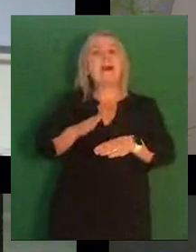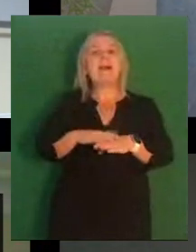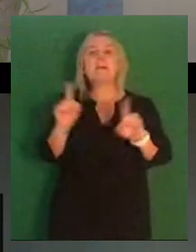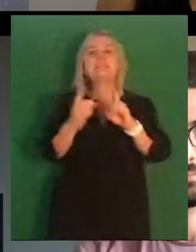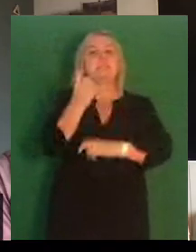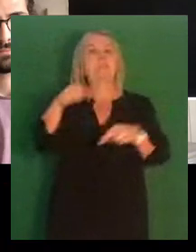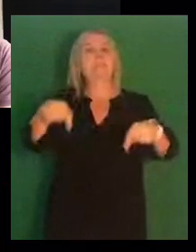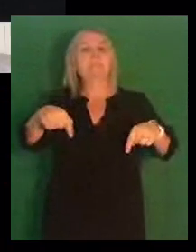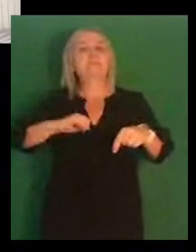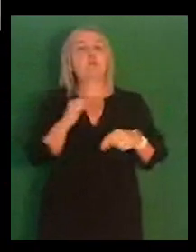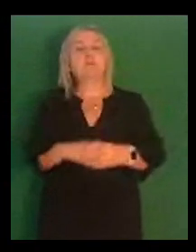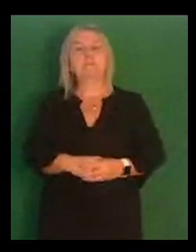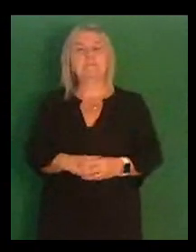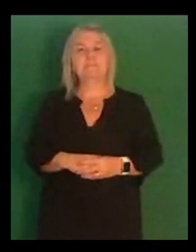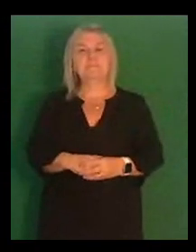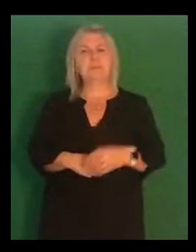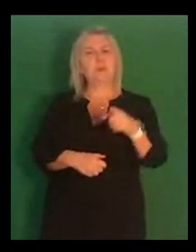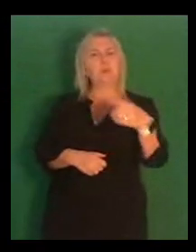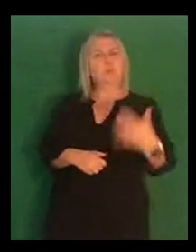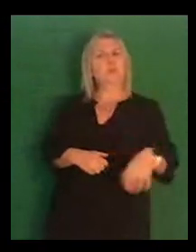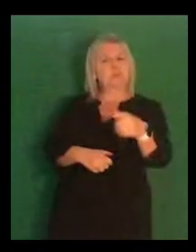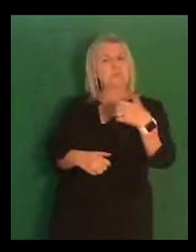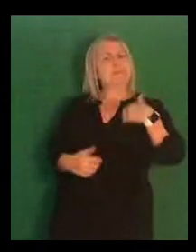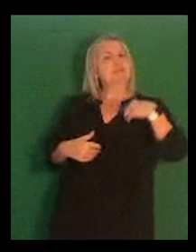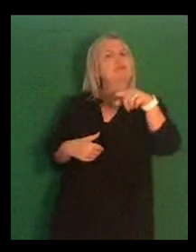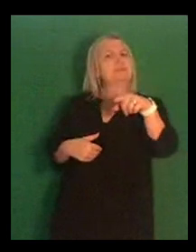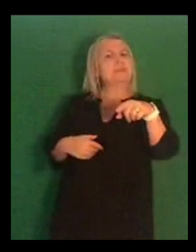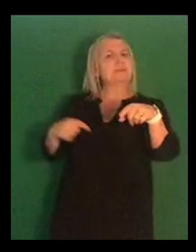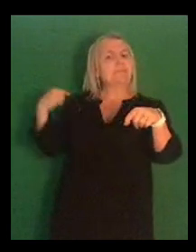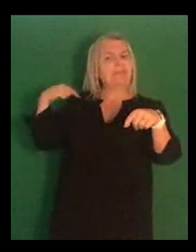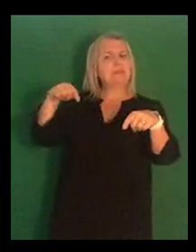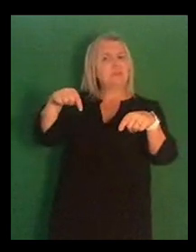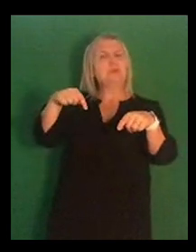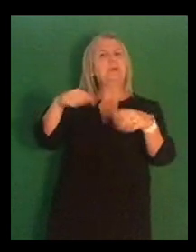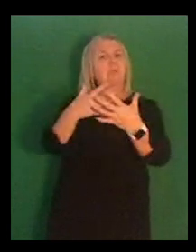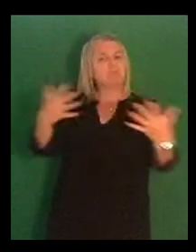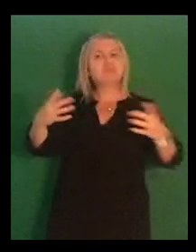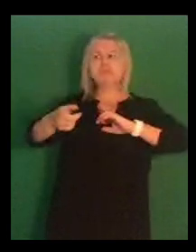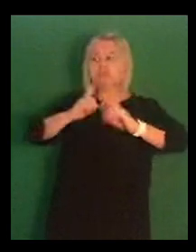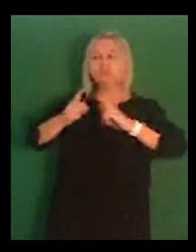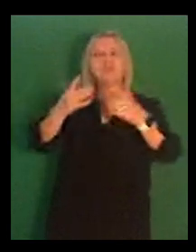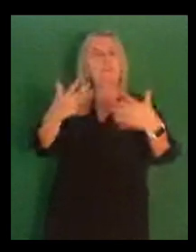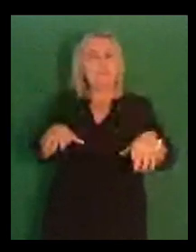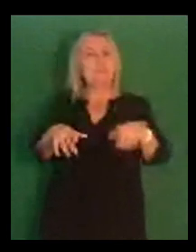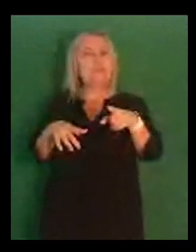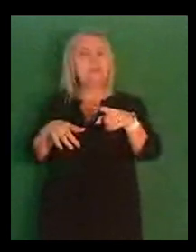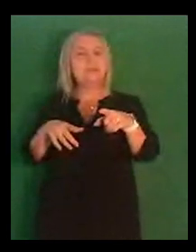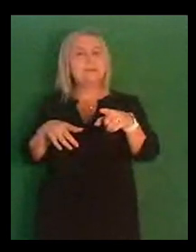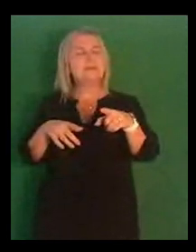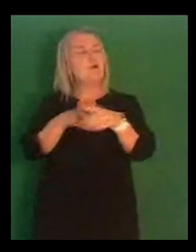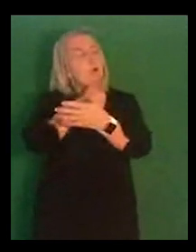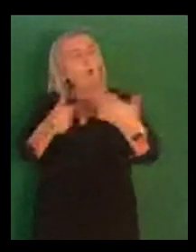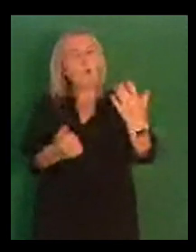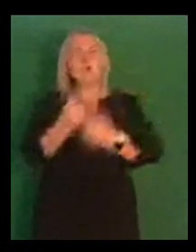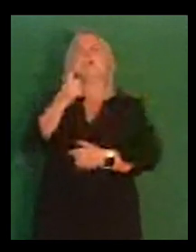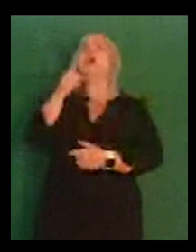Yeah, it's really interesting this week in our conversations how often we've come back to that, what it is that art is doing to reveal